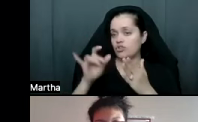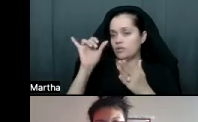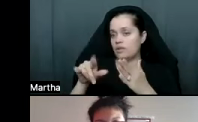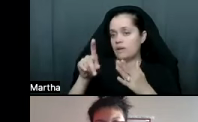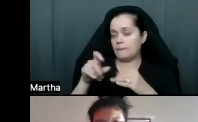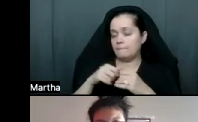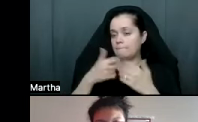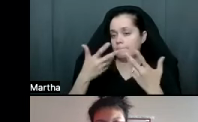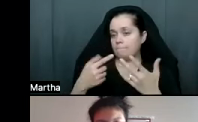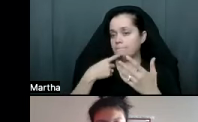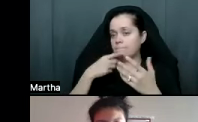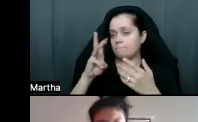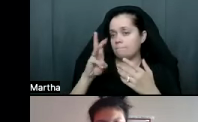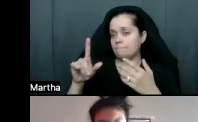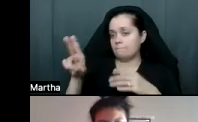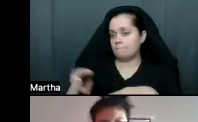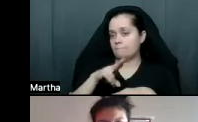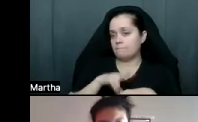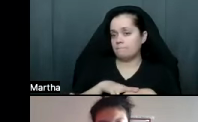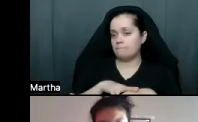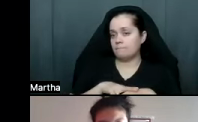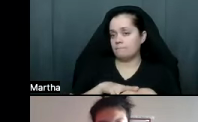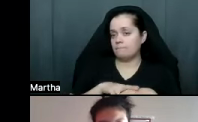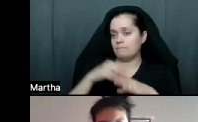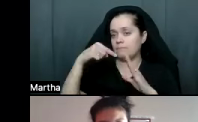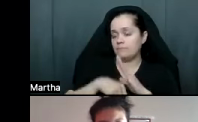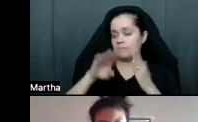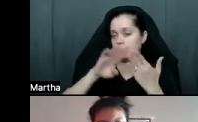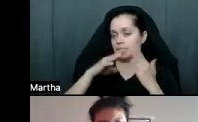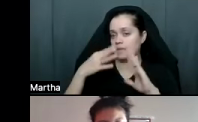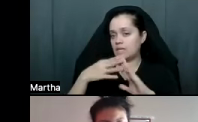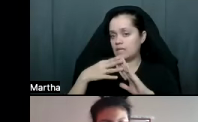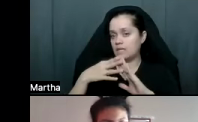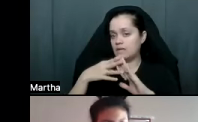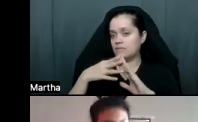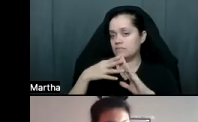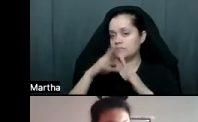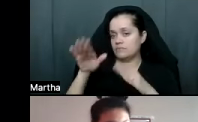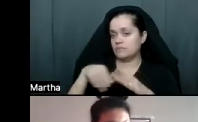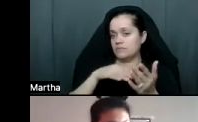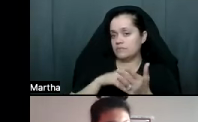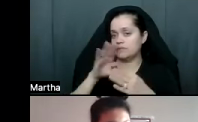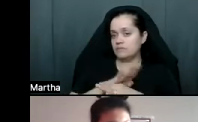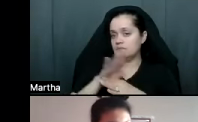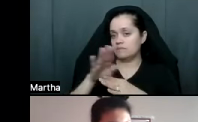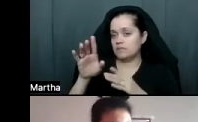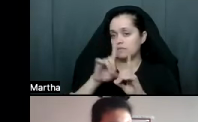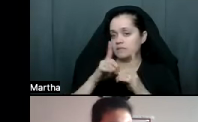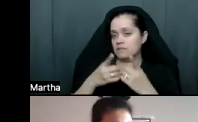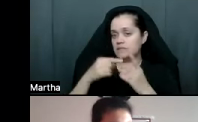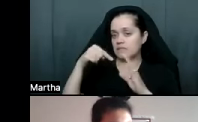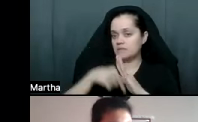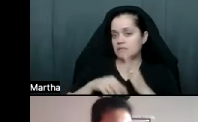of course, the downtown, which we often call the central business district, the